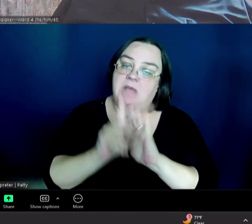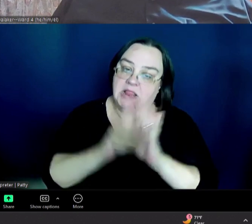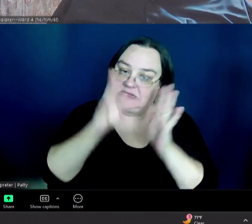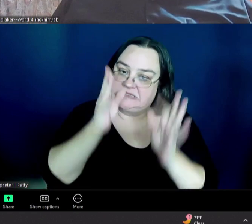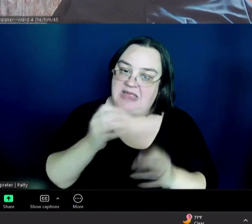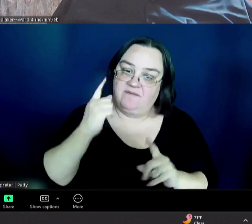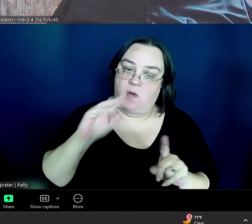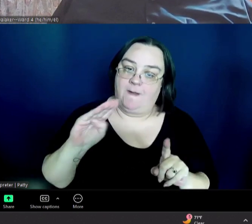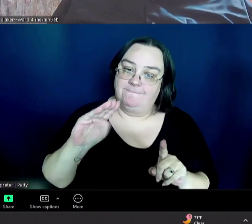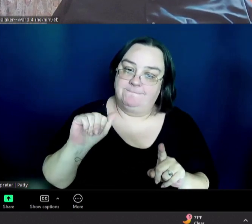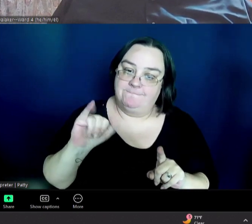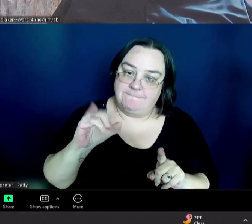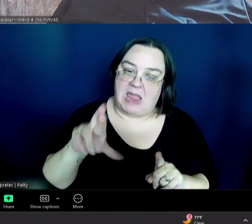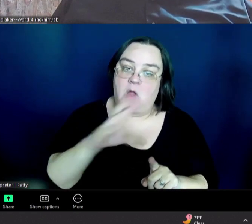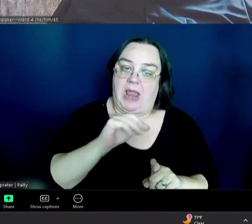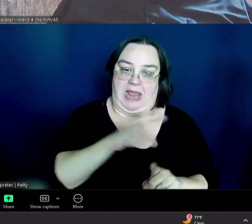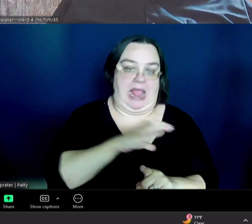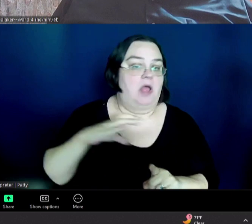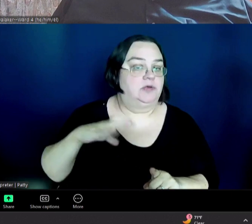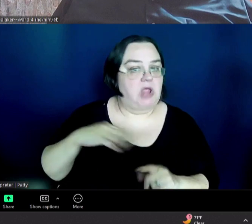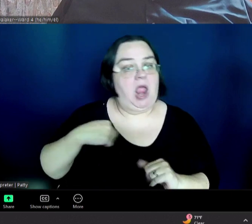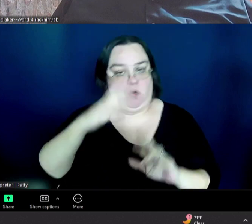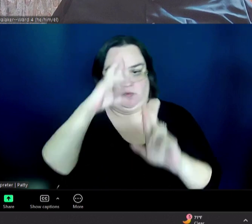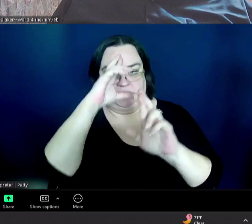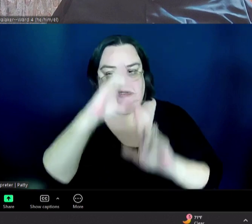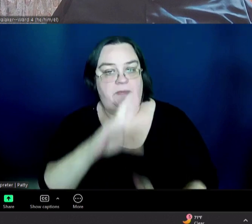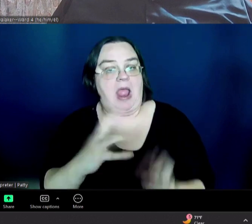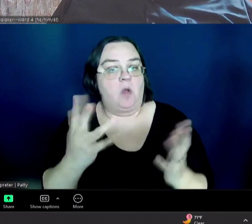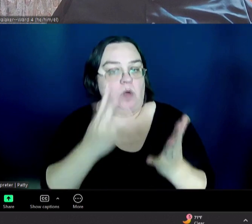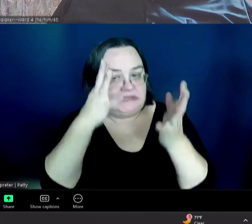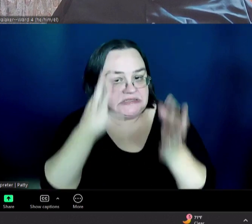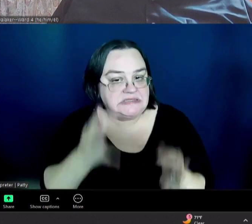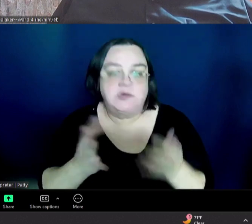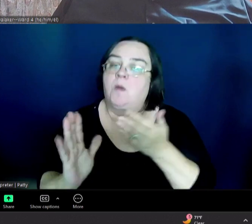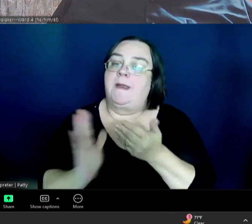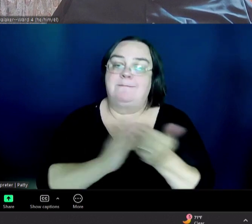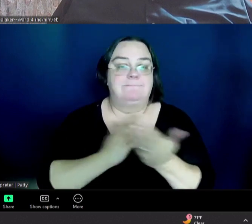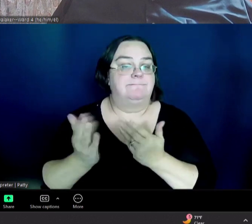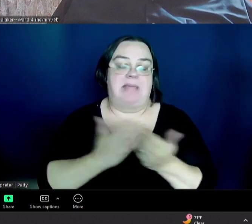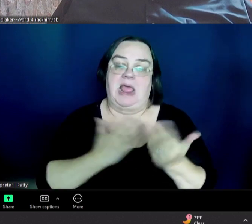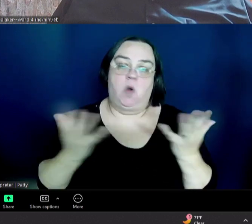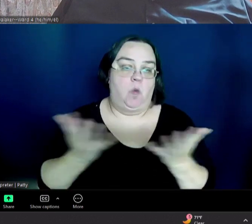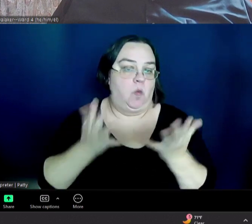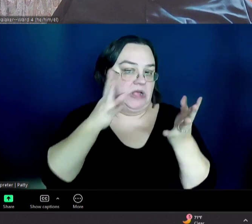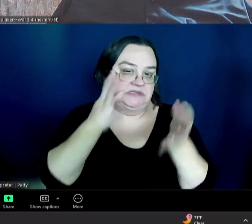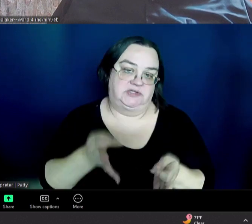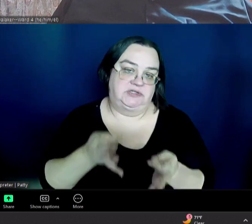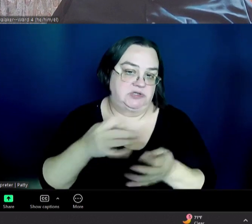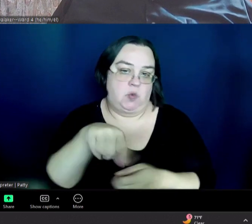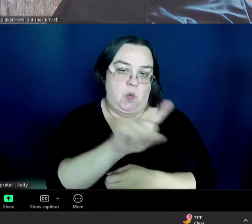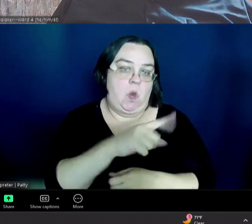respect the decision regardless of what that decision might be.